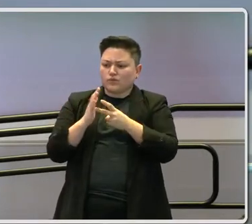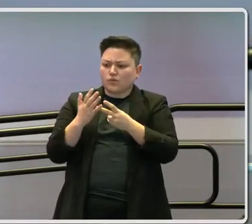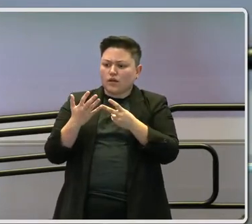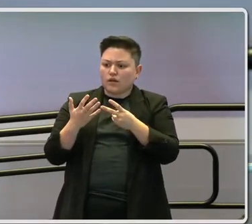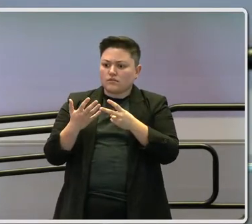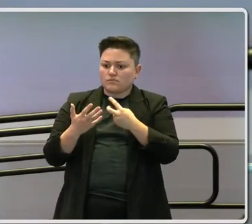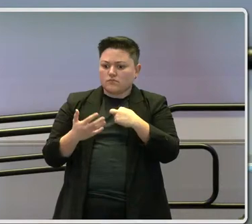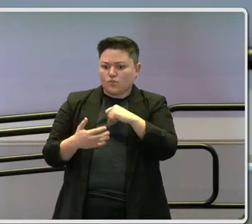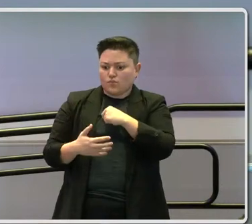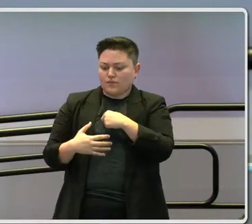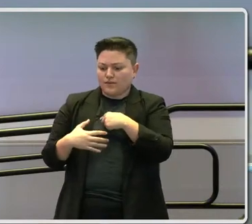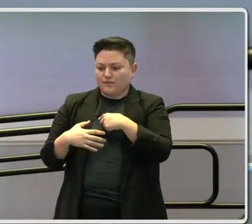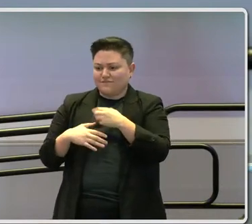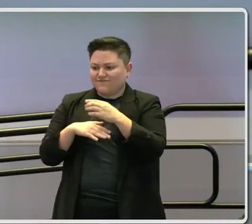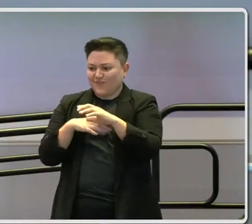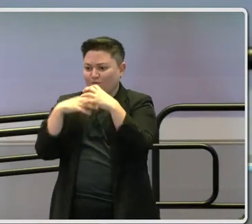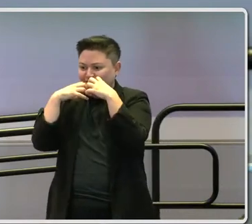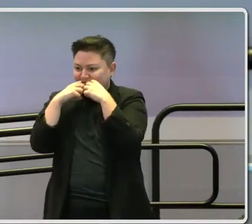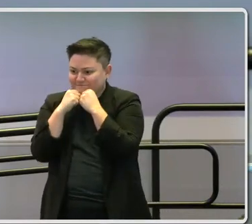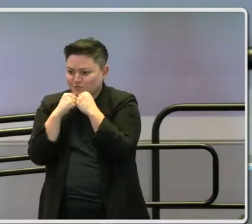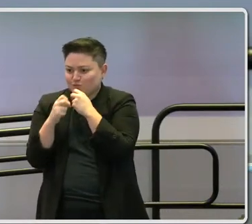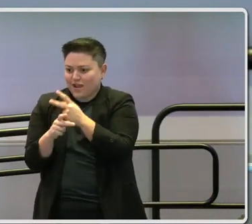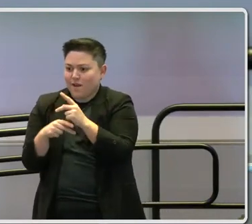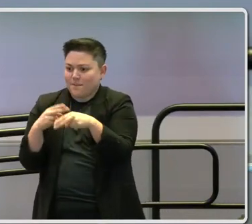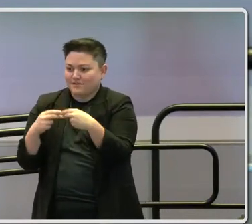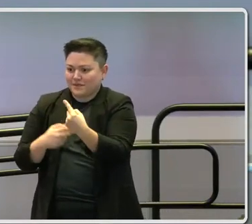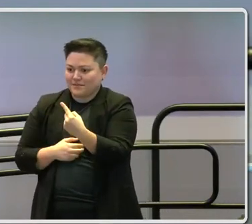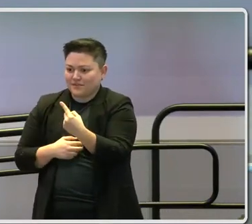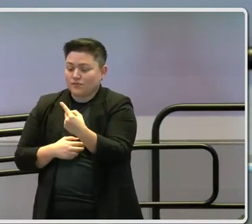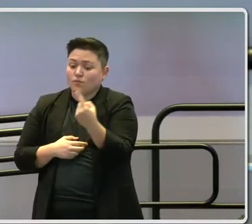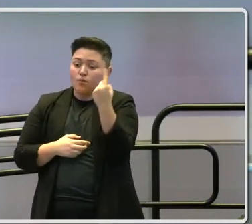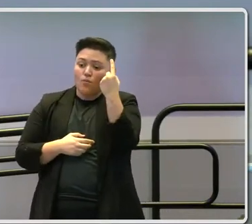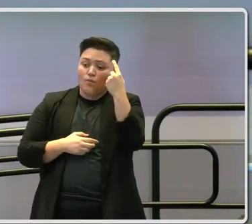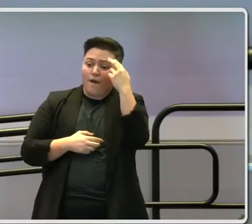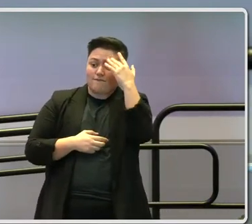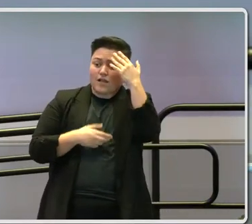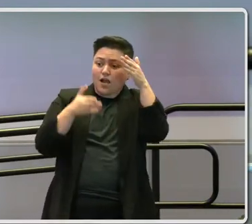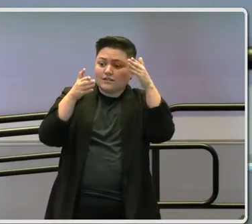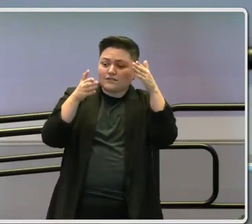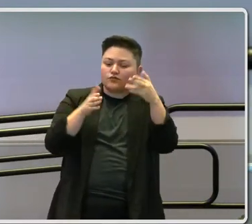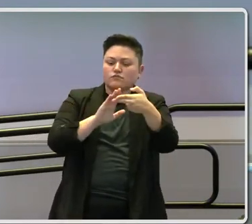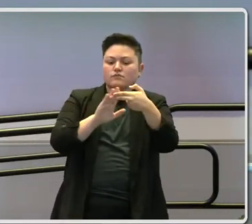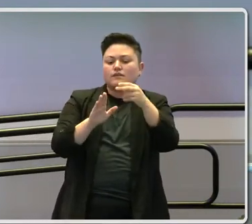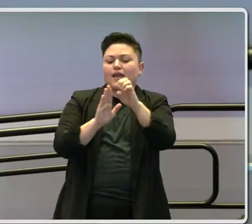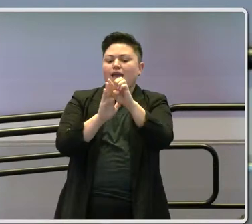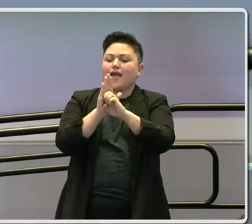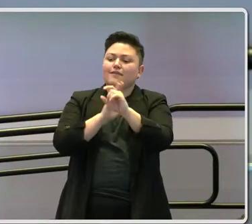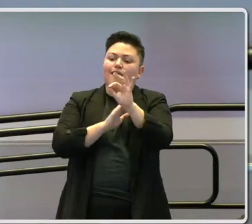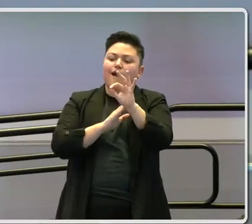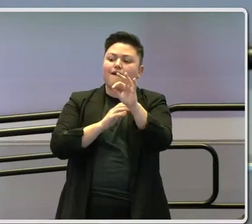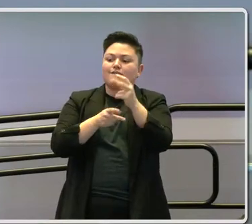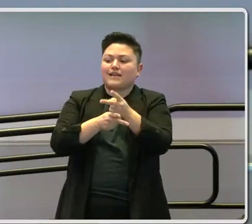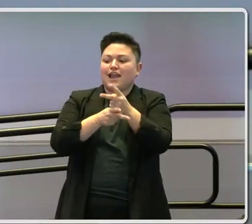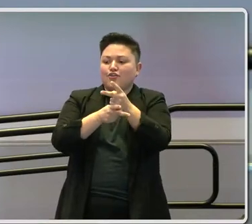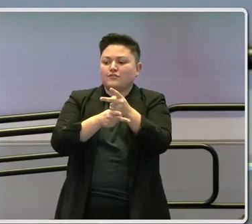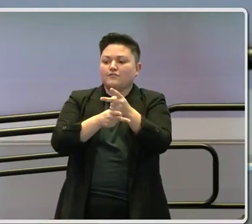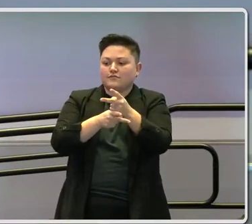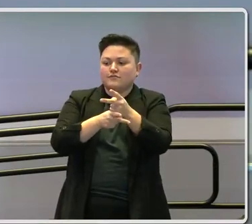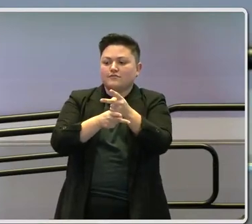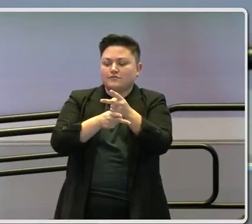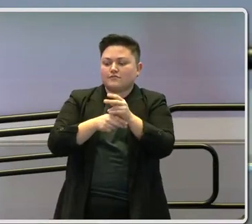or with Nell Noddings, a contemporary philosopher, refers to as ethic of care. In Chamorro